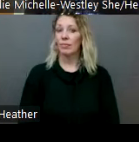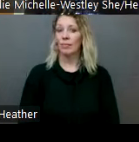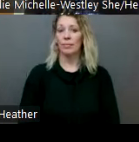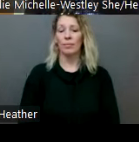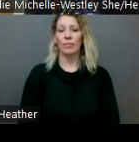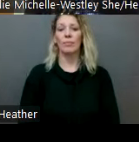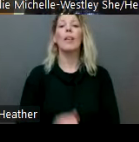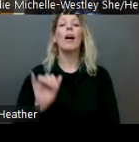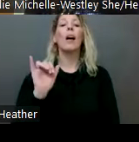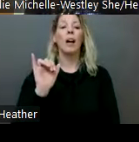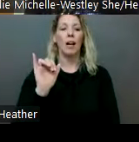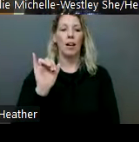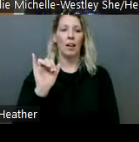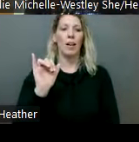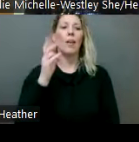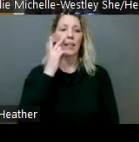Oh, I see. In